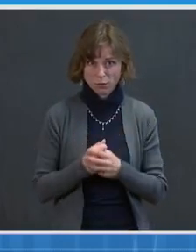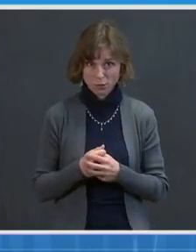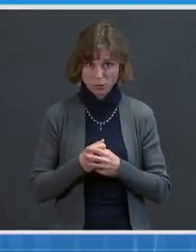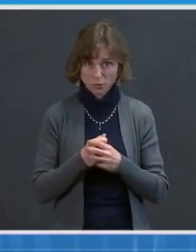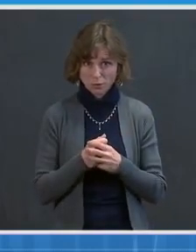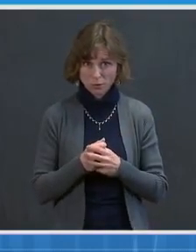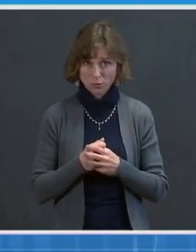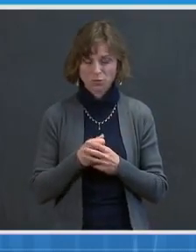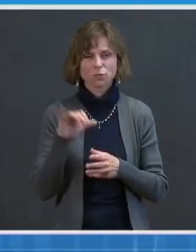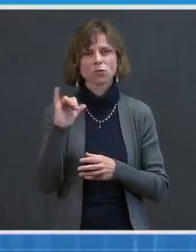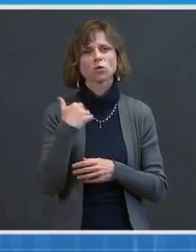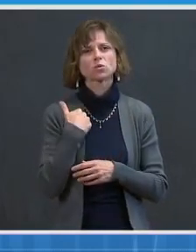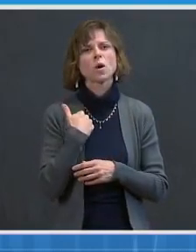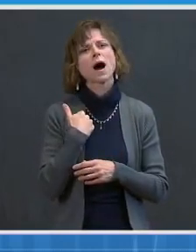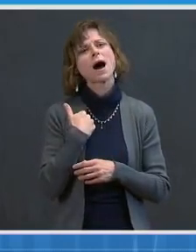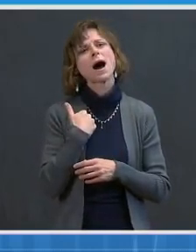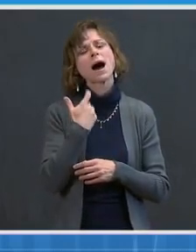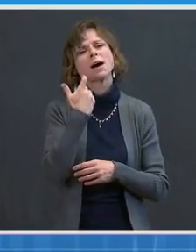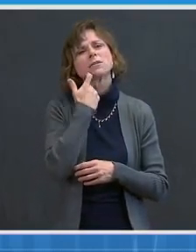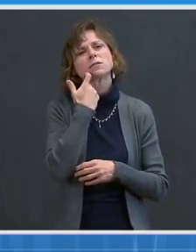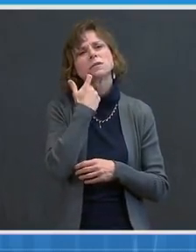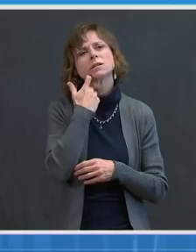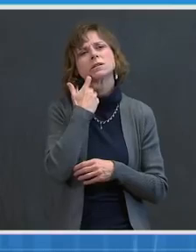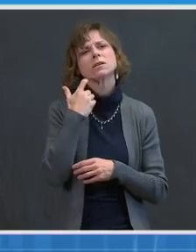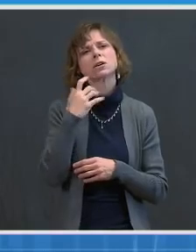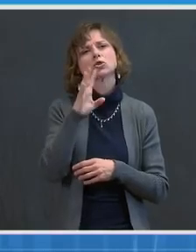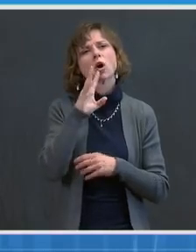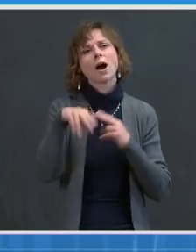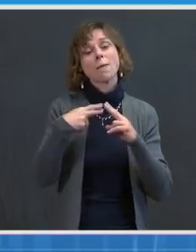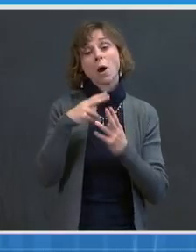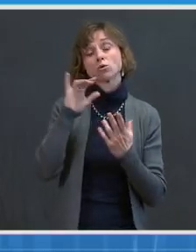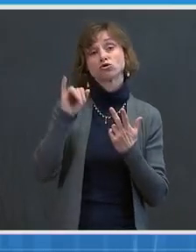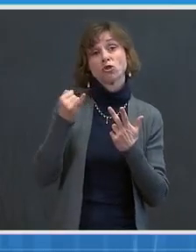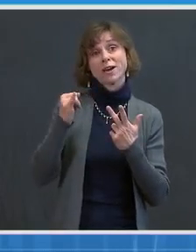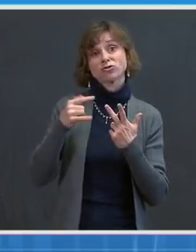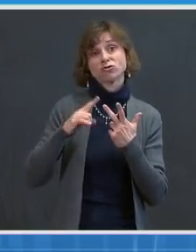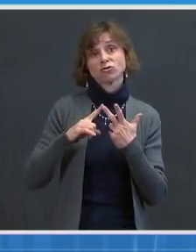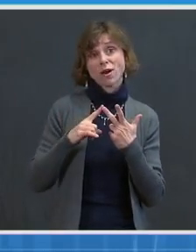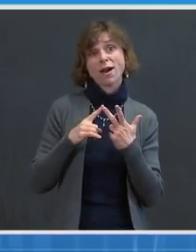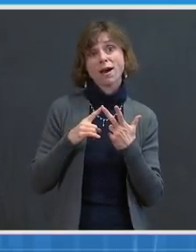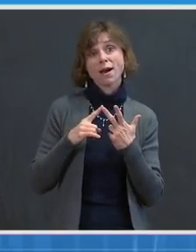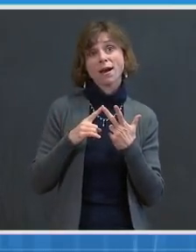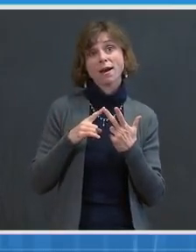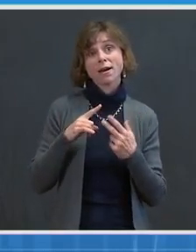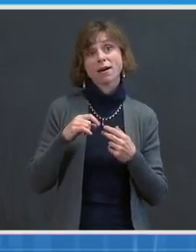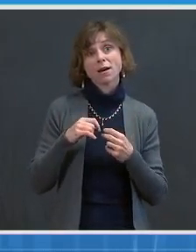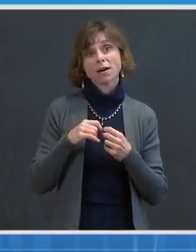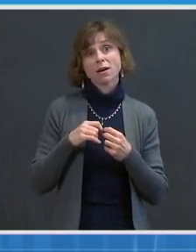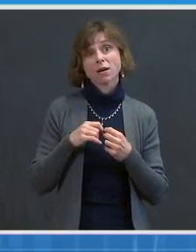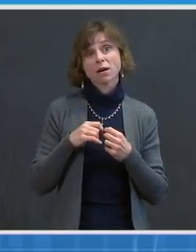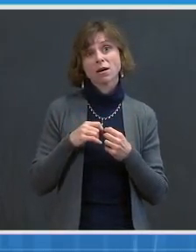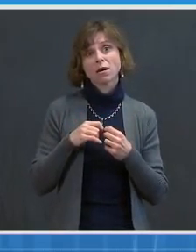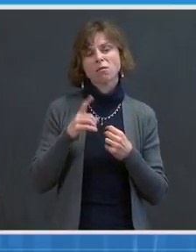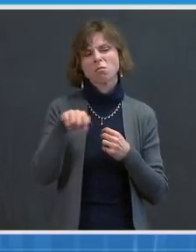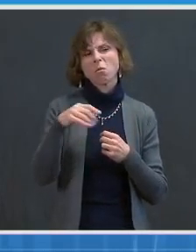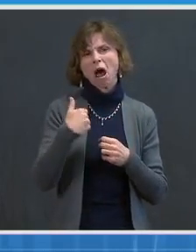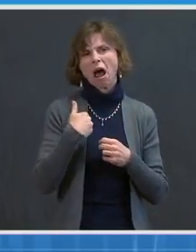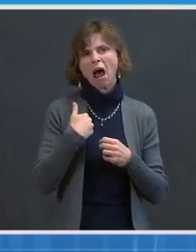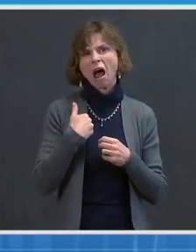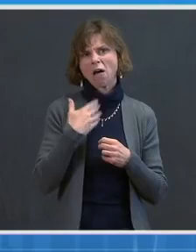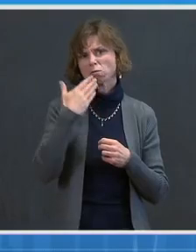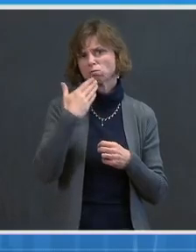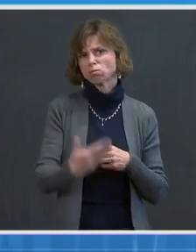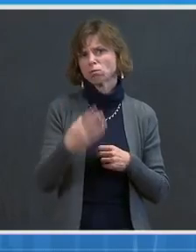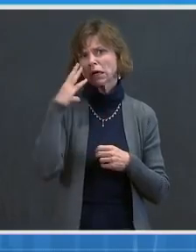previous briefing when we discussed J&J, the J&J adeno 26 vector has considerable experience